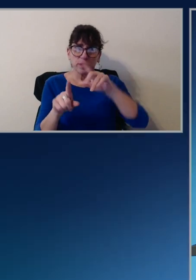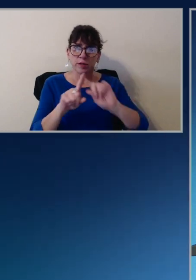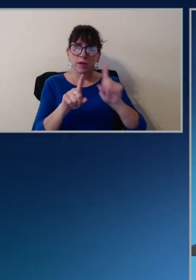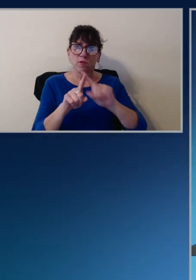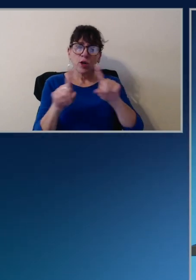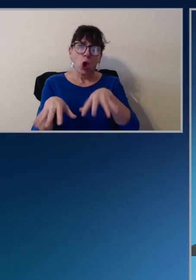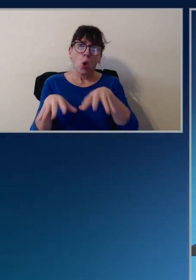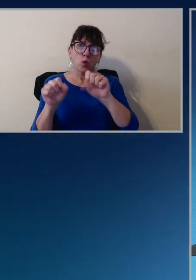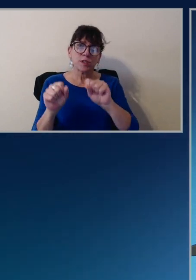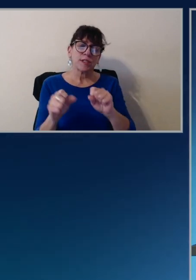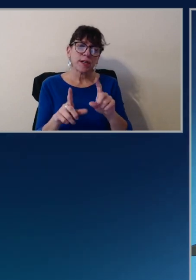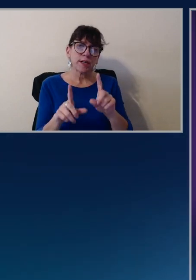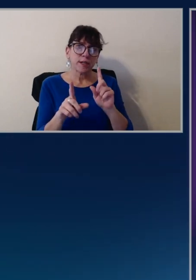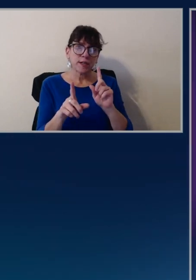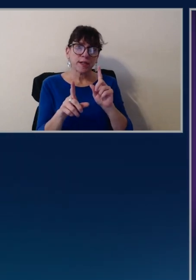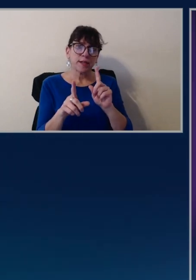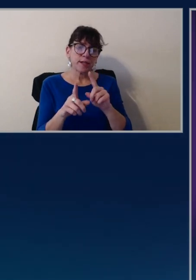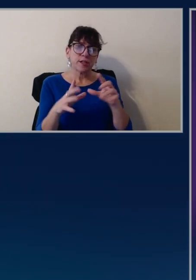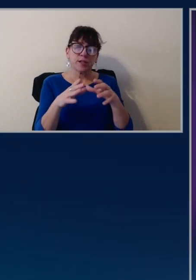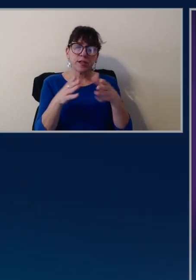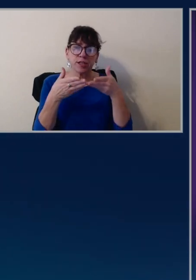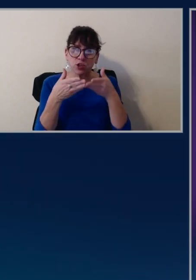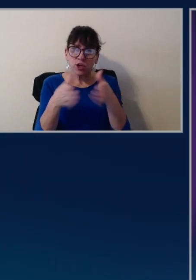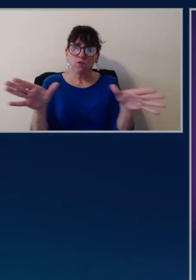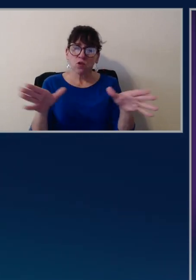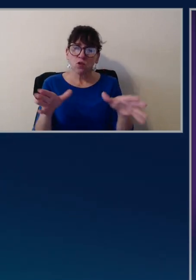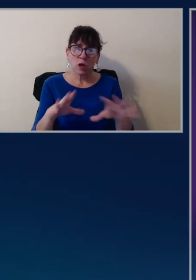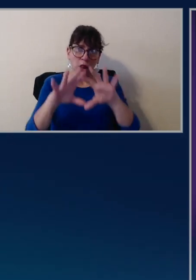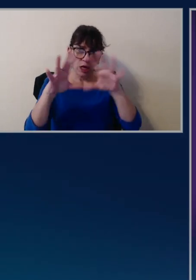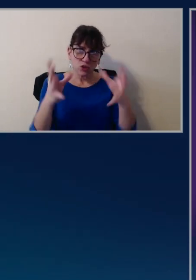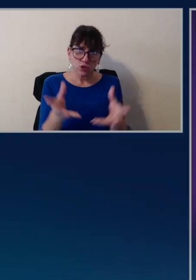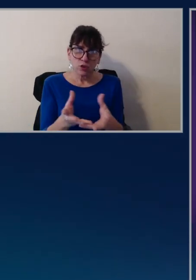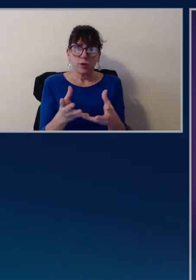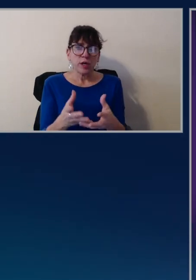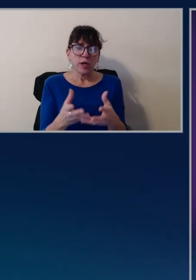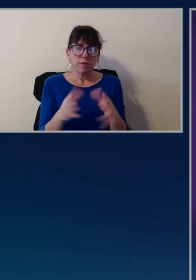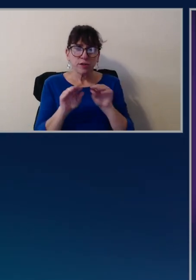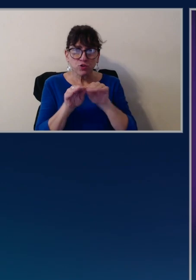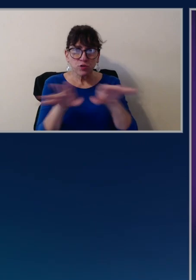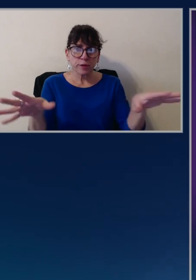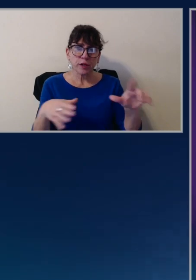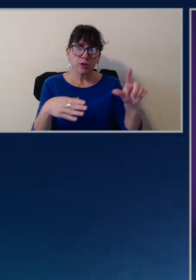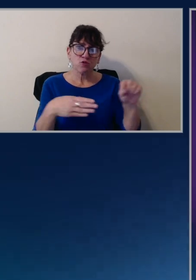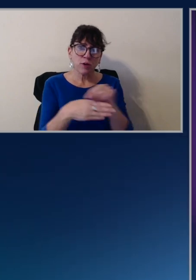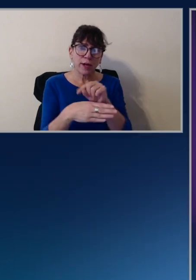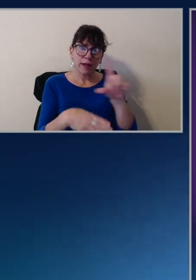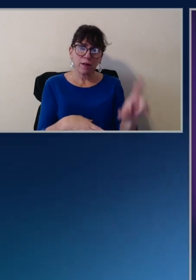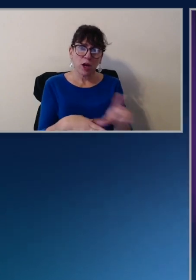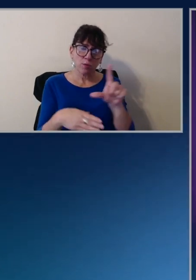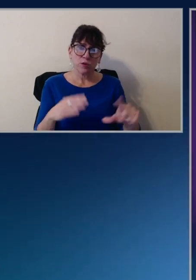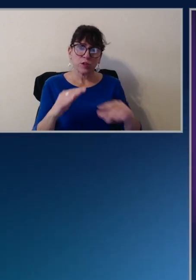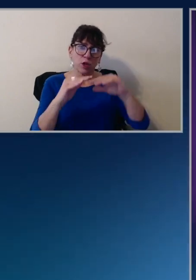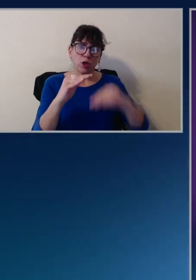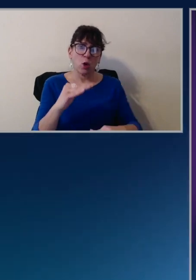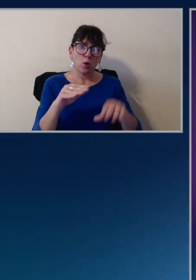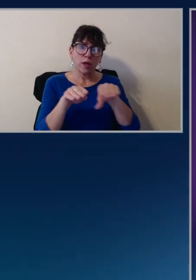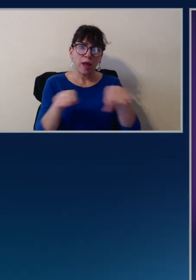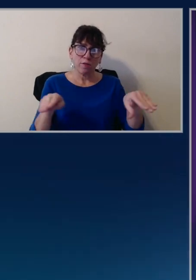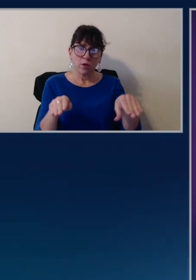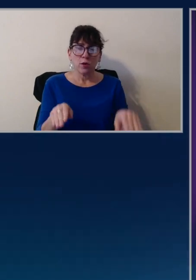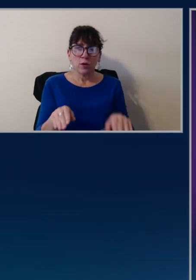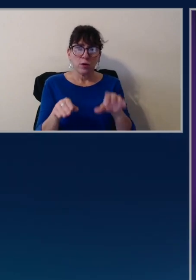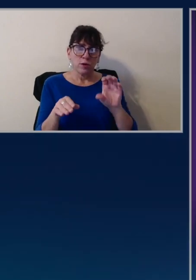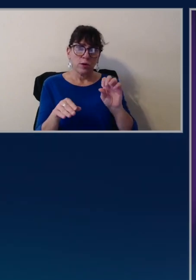cluster. And so we have, again, distributed training libraries and lower level optimizations to speed that up